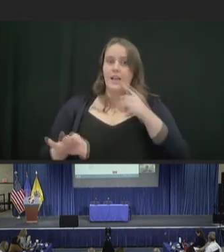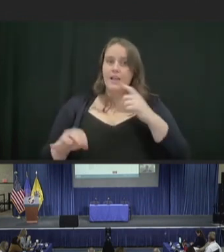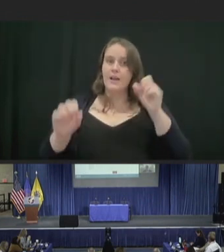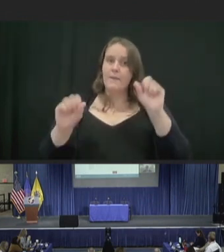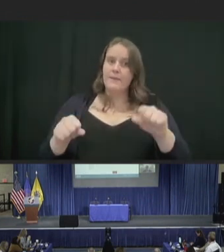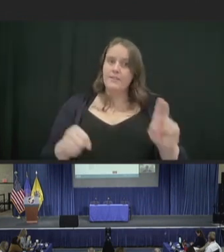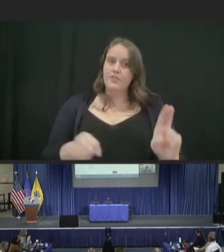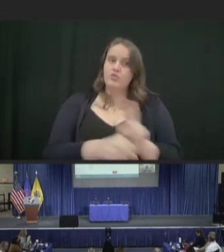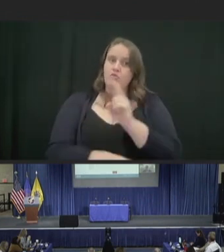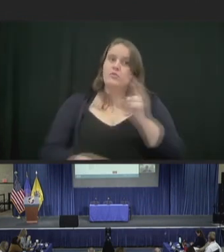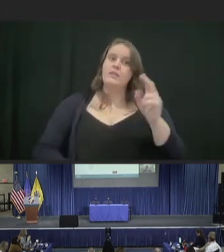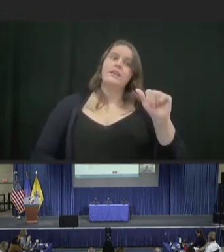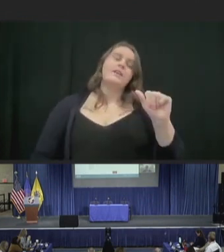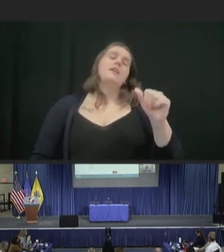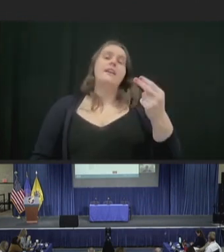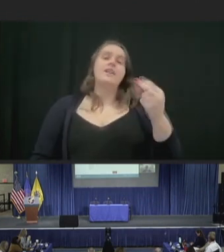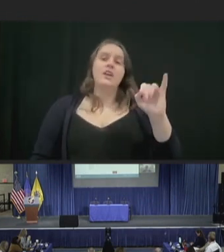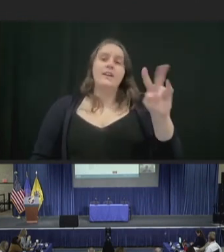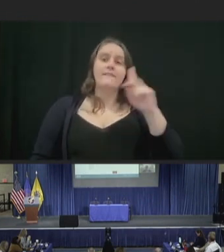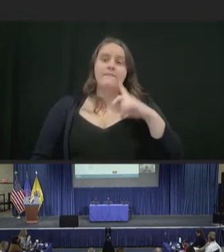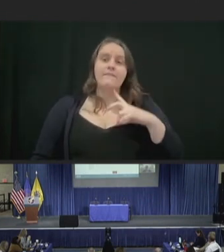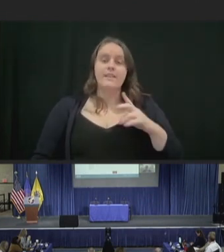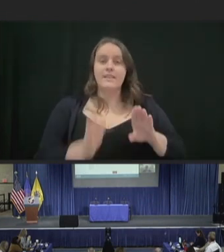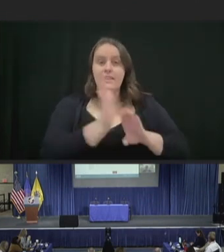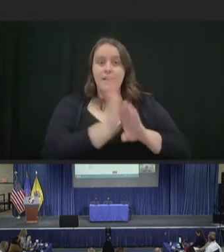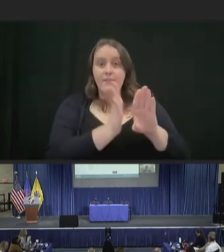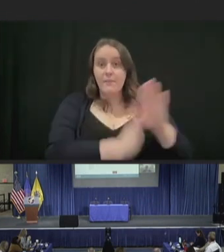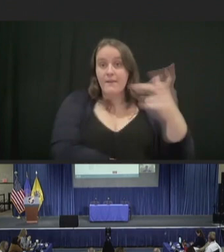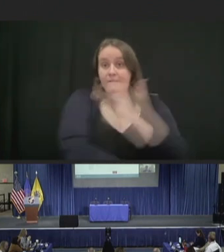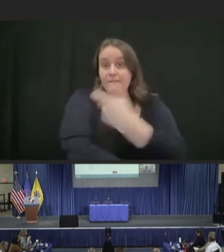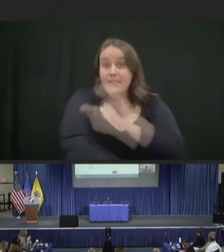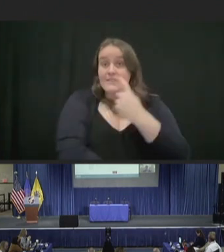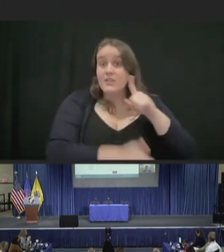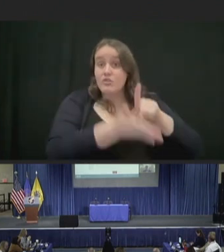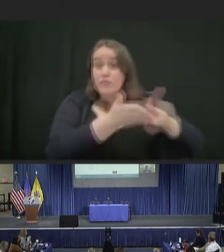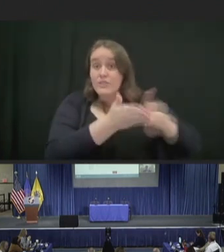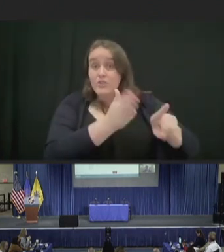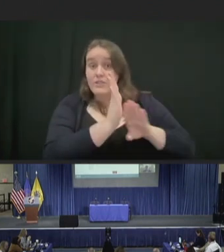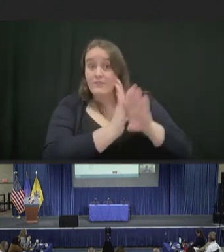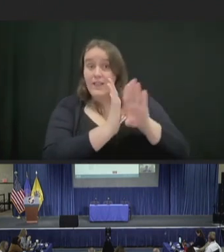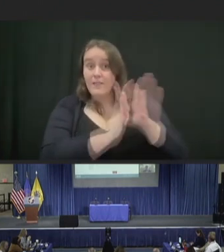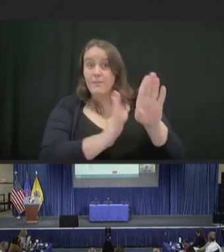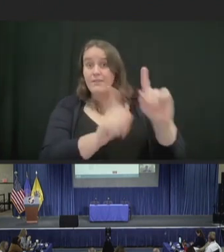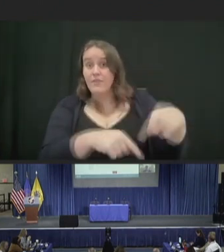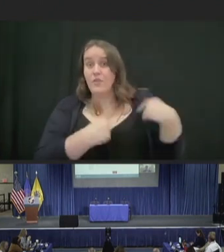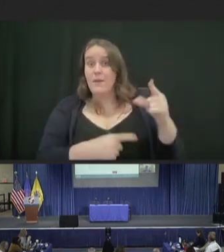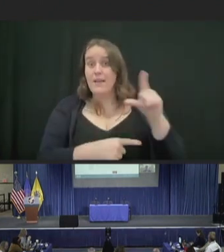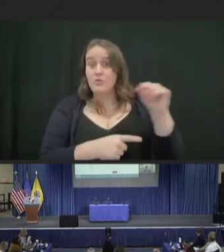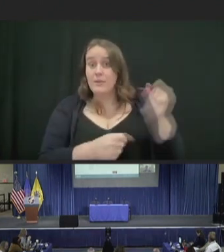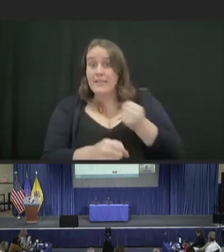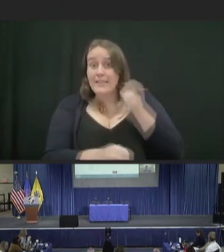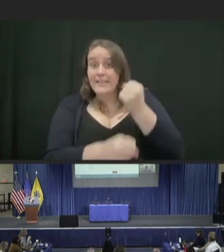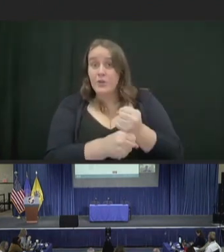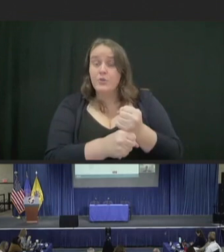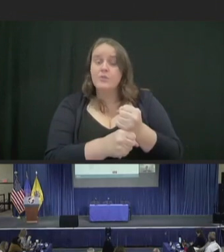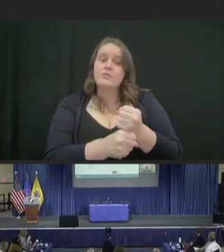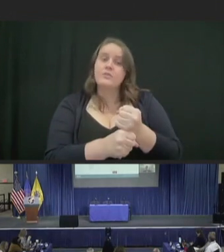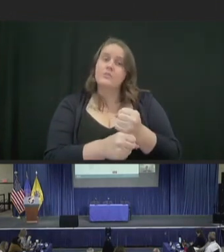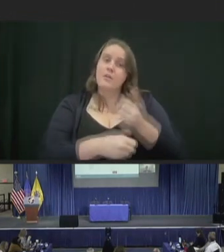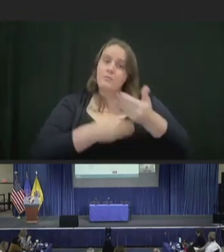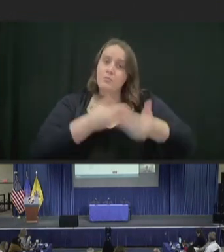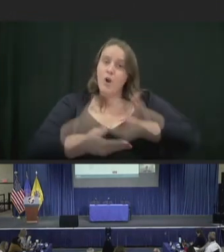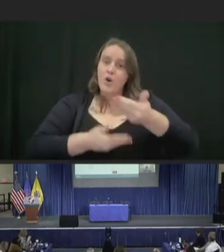vaccine research and development that has put into the field over the past 2 decades, progress that resulted